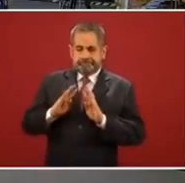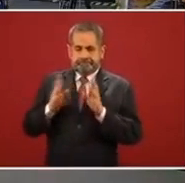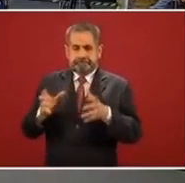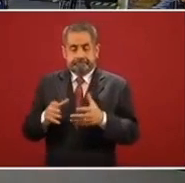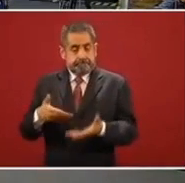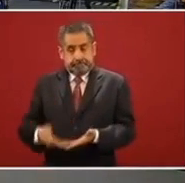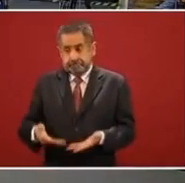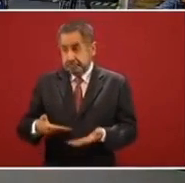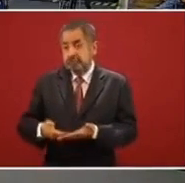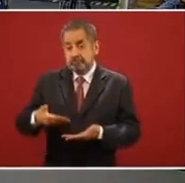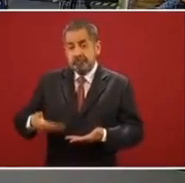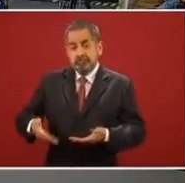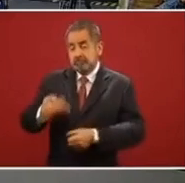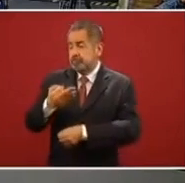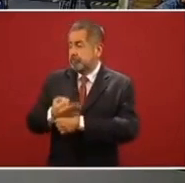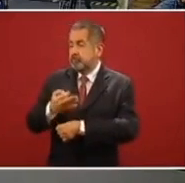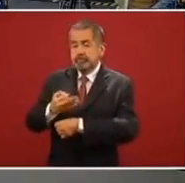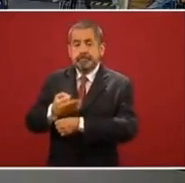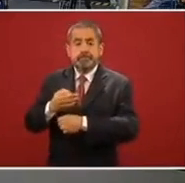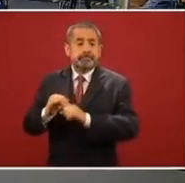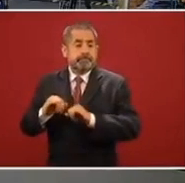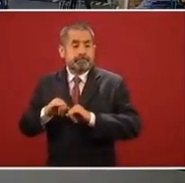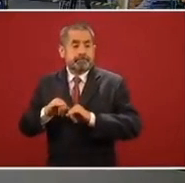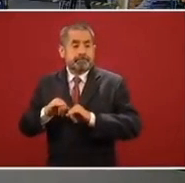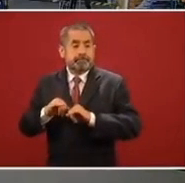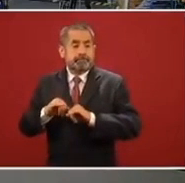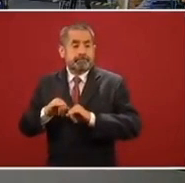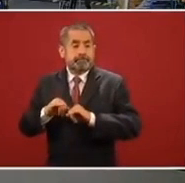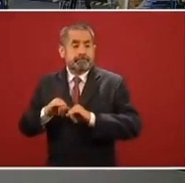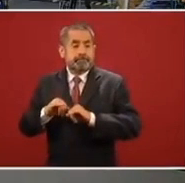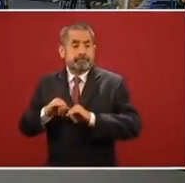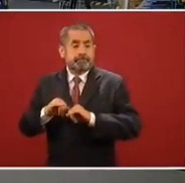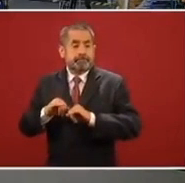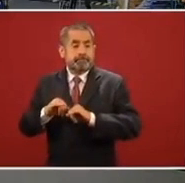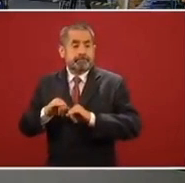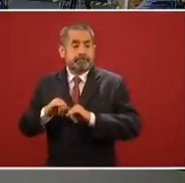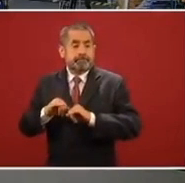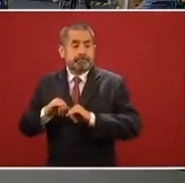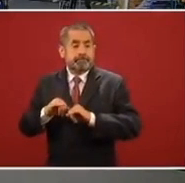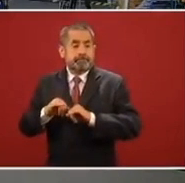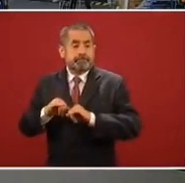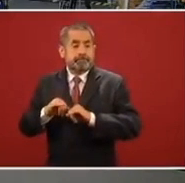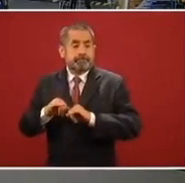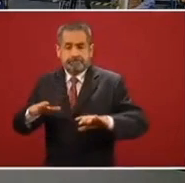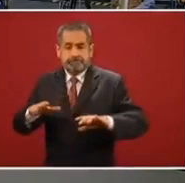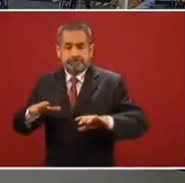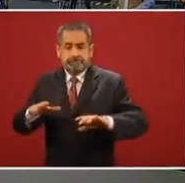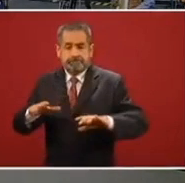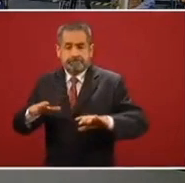Hoy estuvieron exponiendo. They were there exposing.